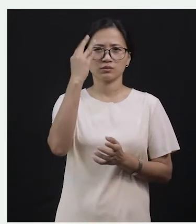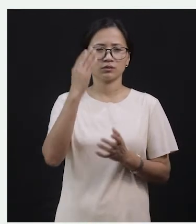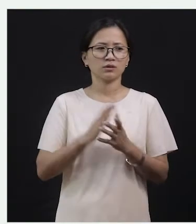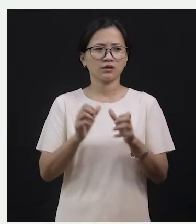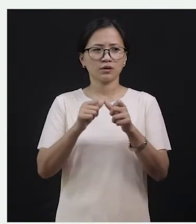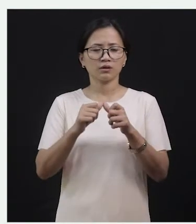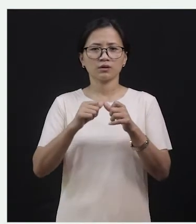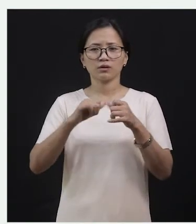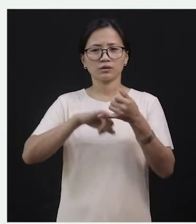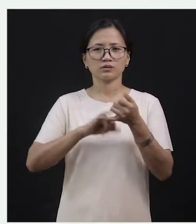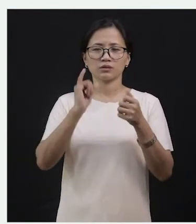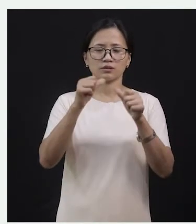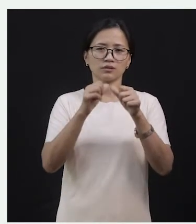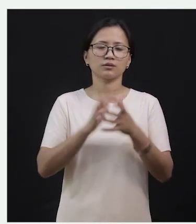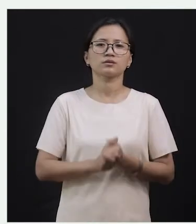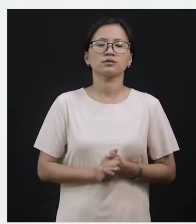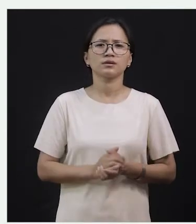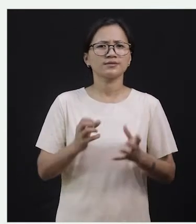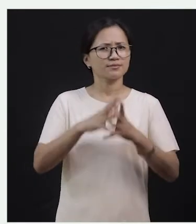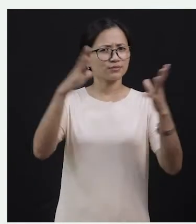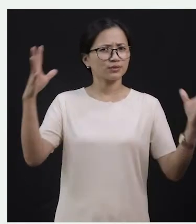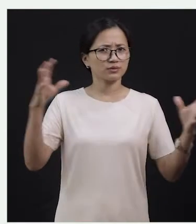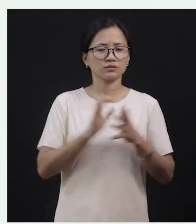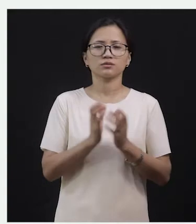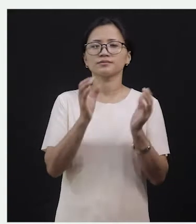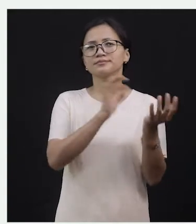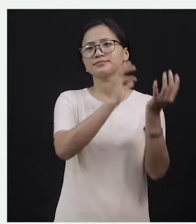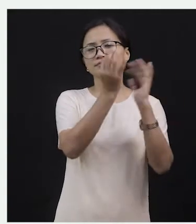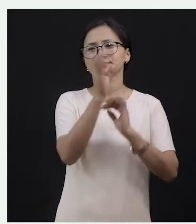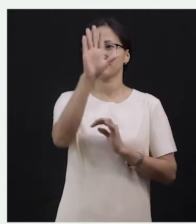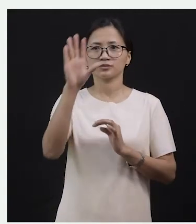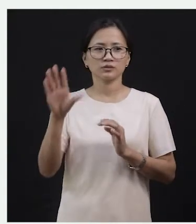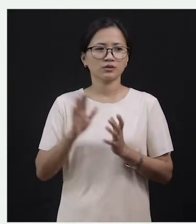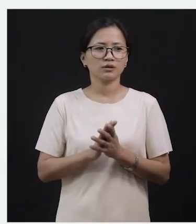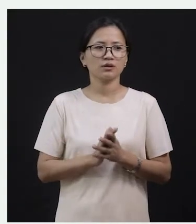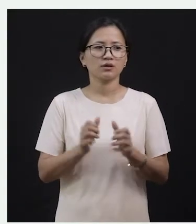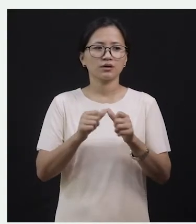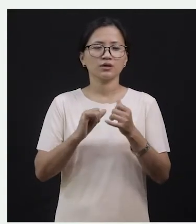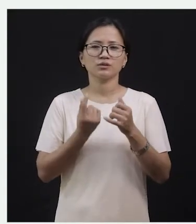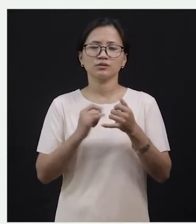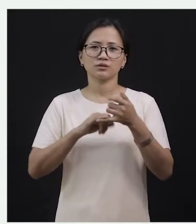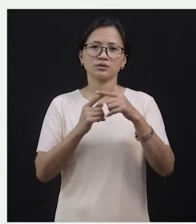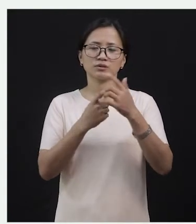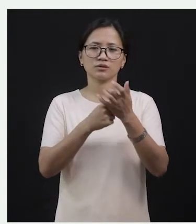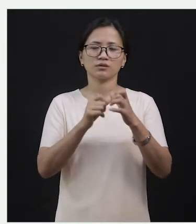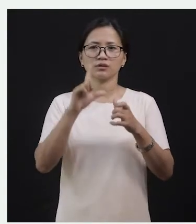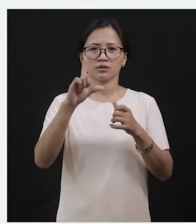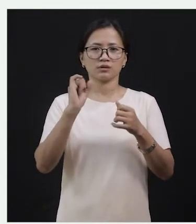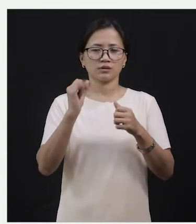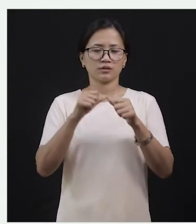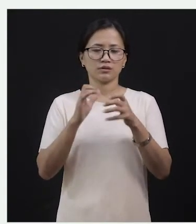is Asia, right? So Asia is the biggest continent, and here you see Australia. Australia is